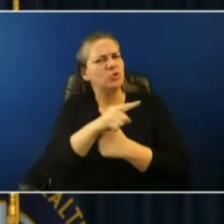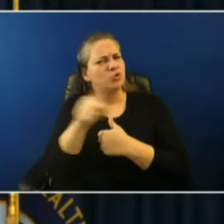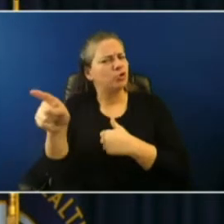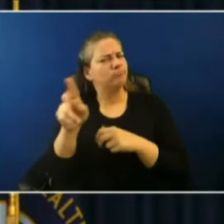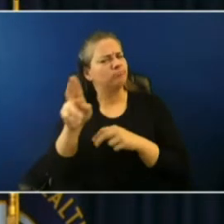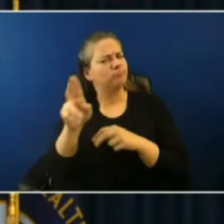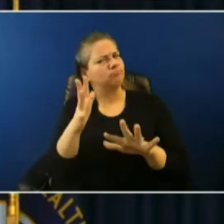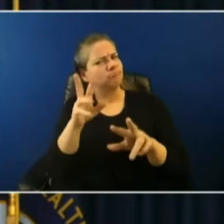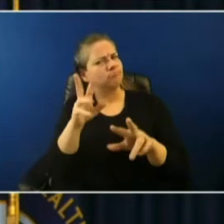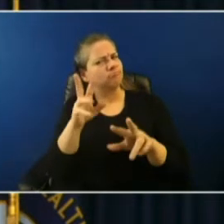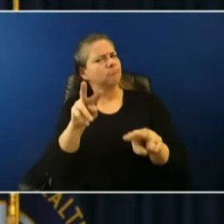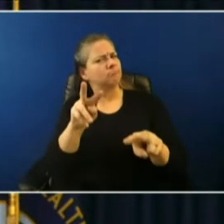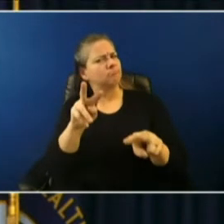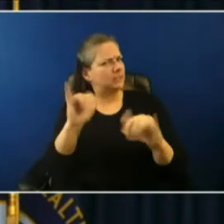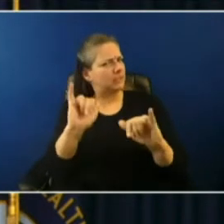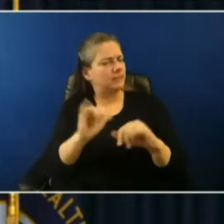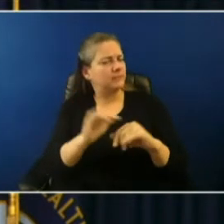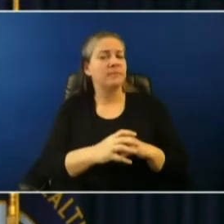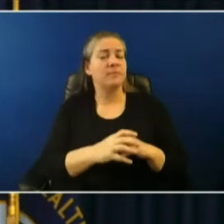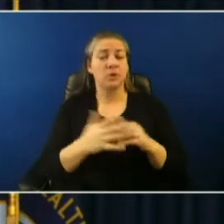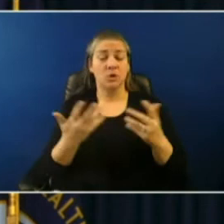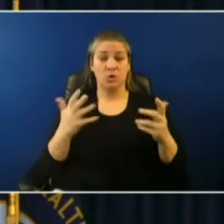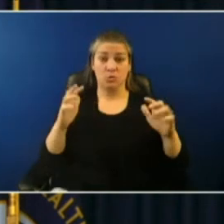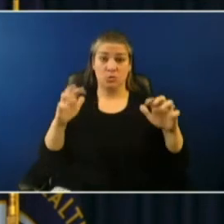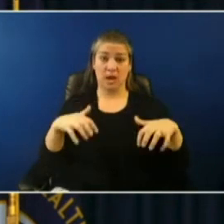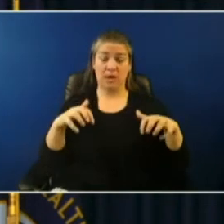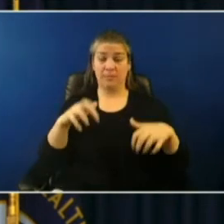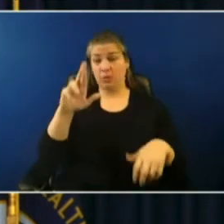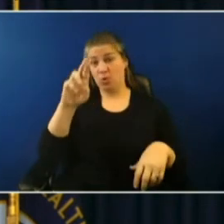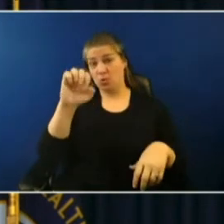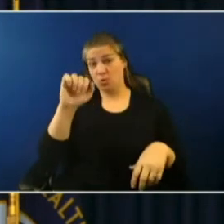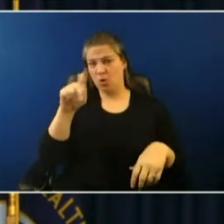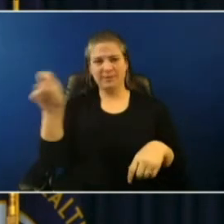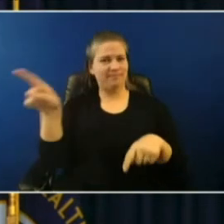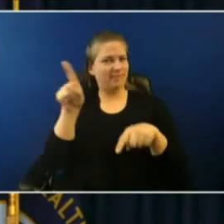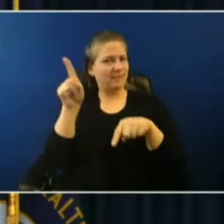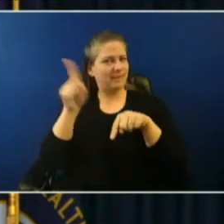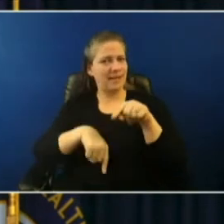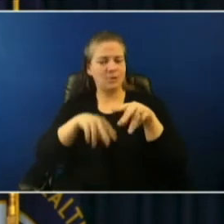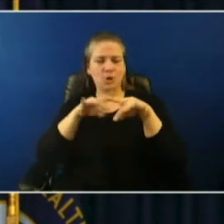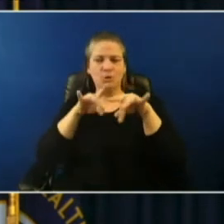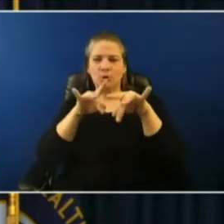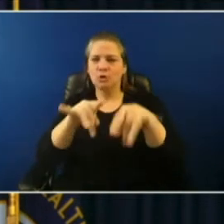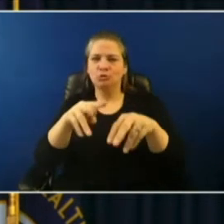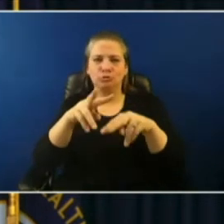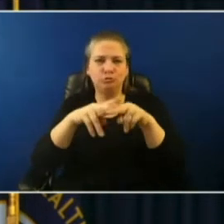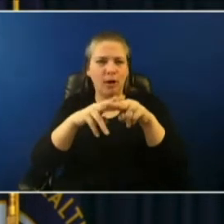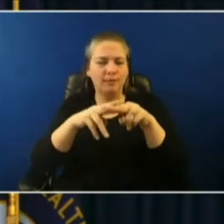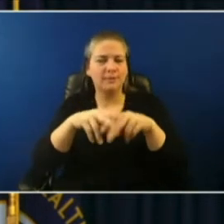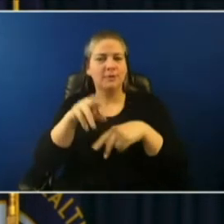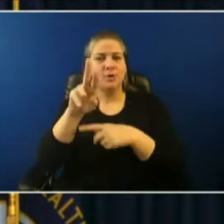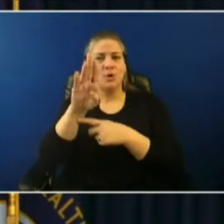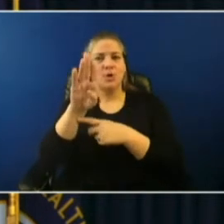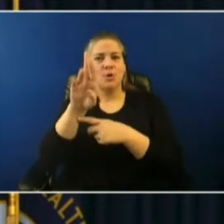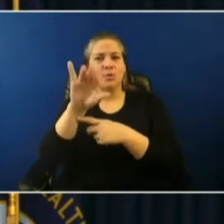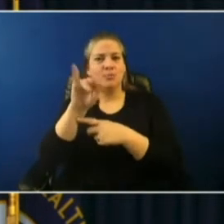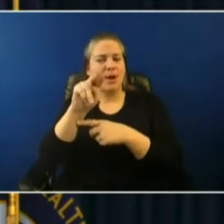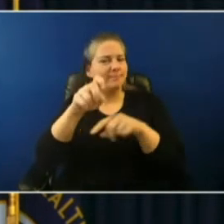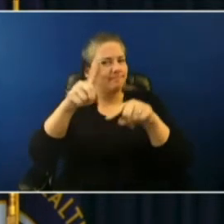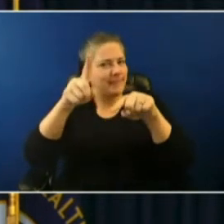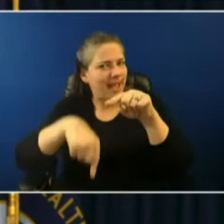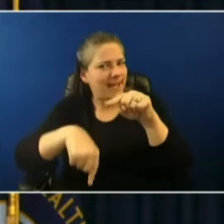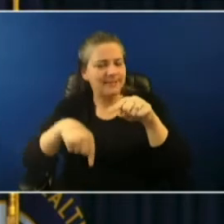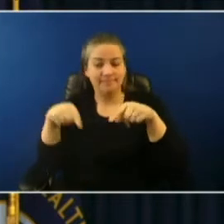with rain, roads could not be treated with brine and rock salt as it simply washes away. In other